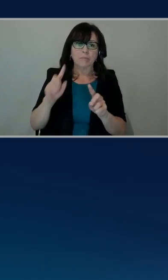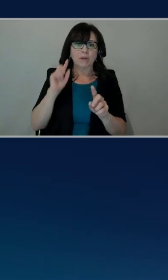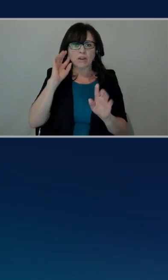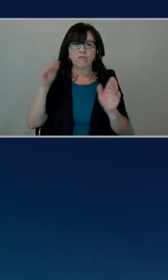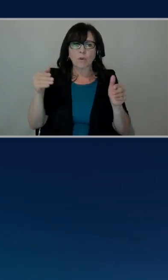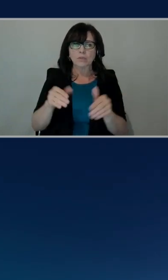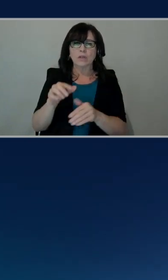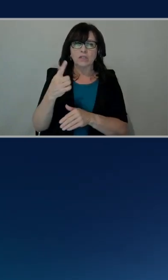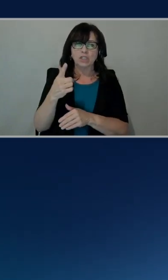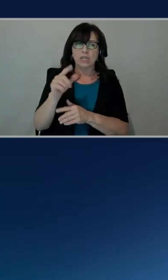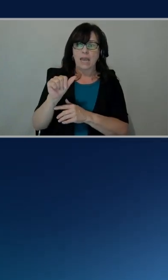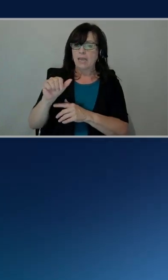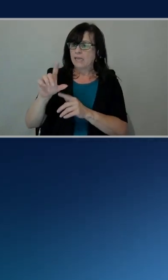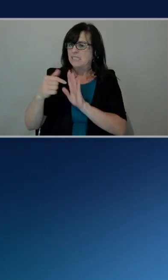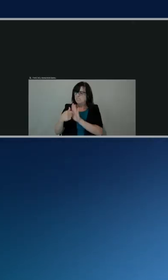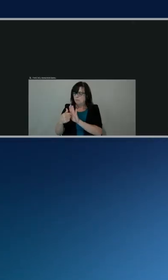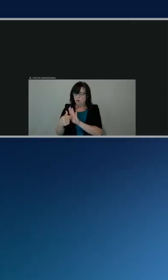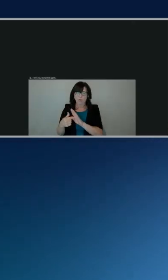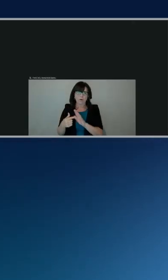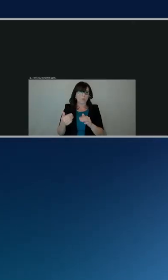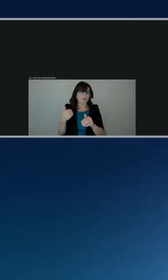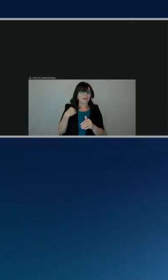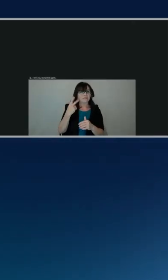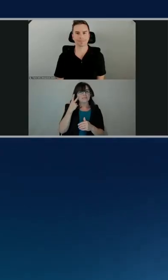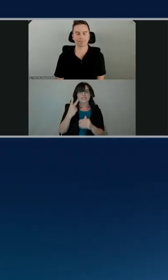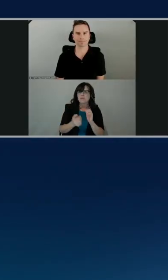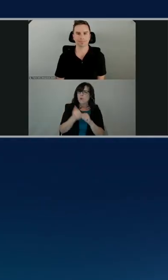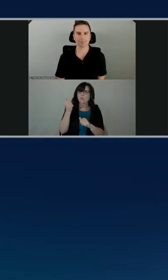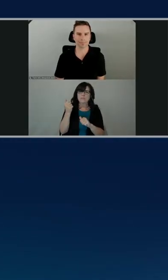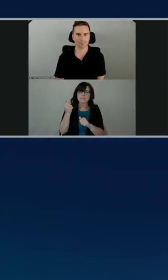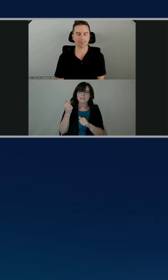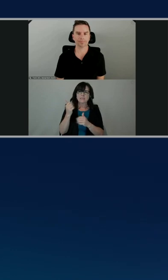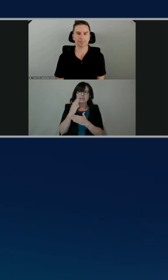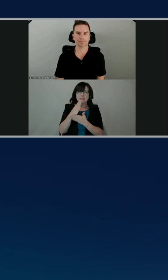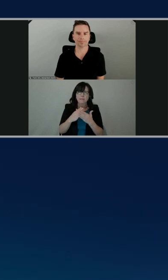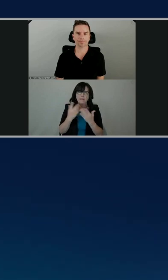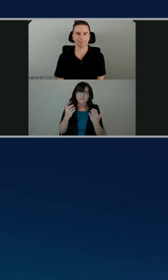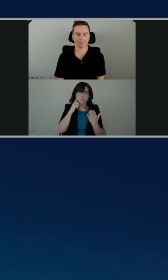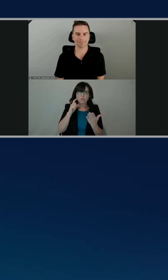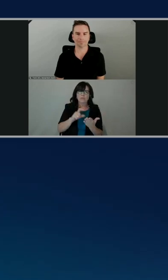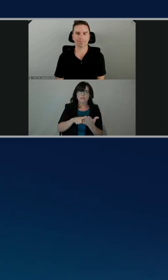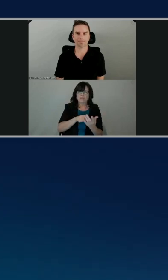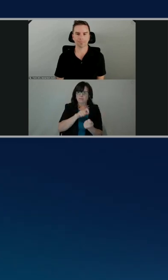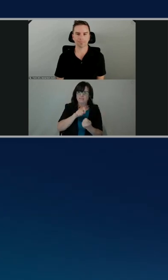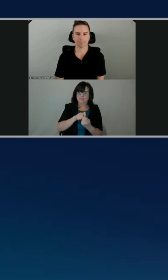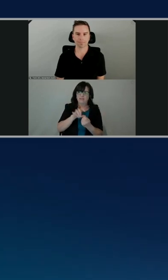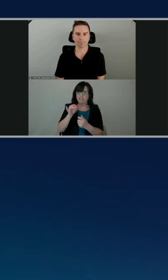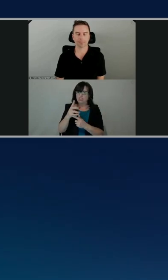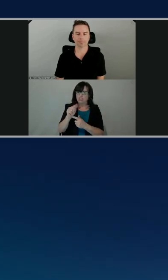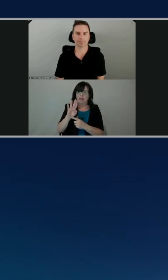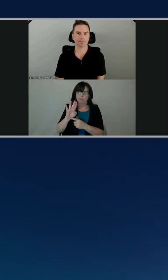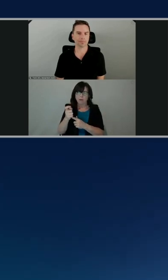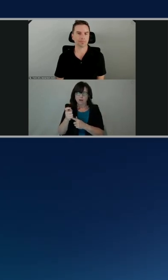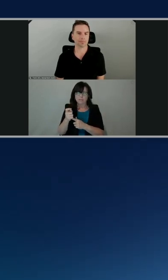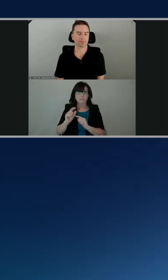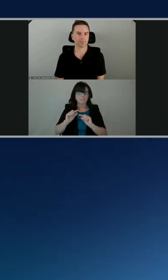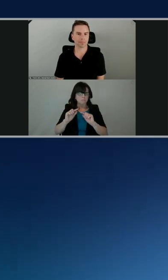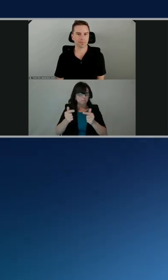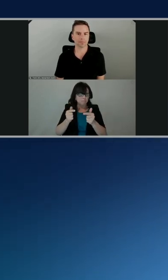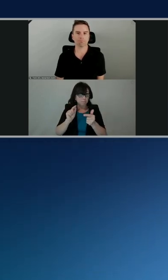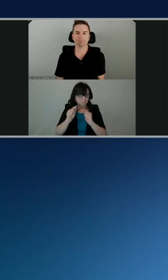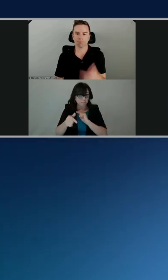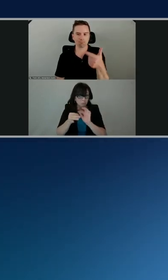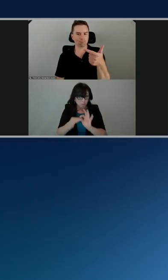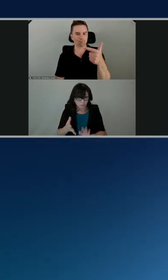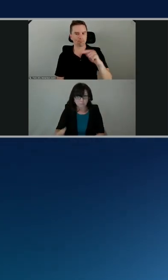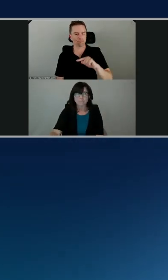which we are kind of, we have seen mostly it is suitable for domain-specific chatbots, something like, either employee human